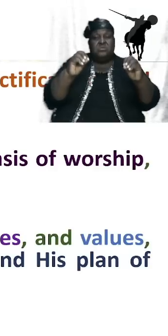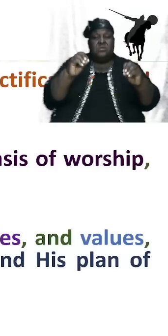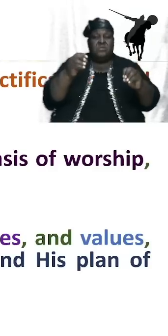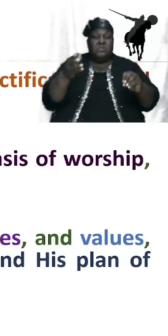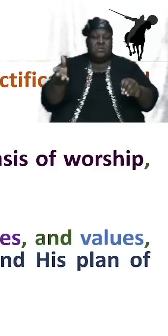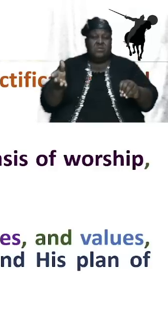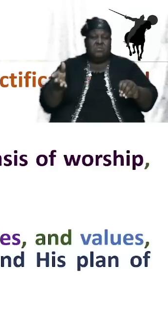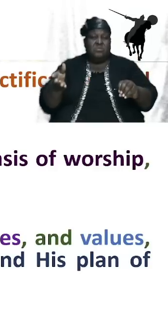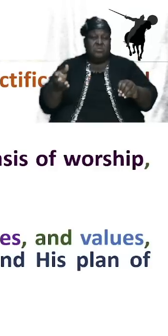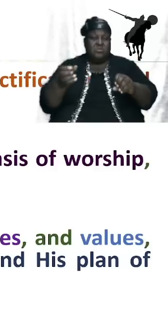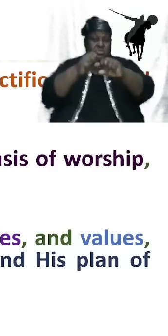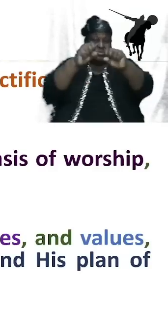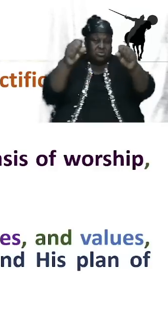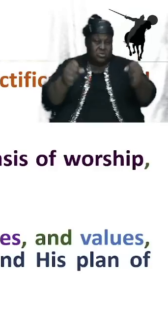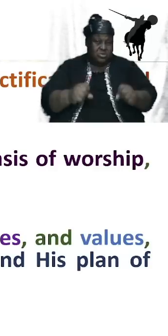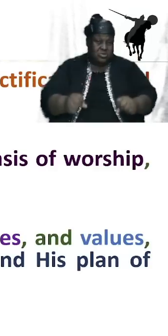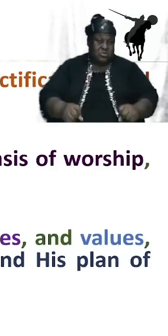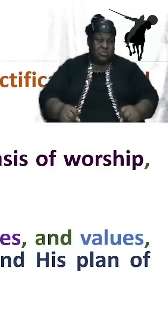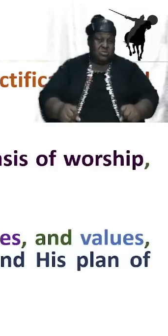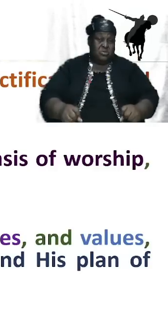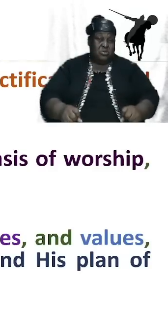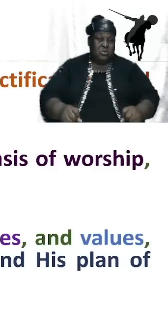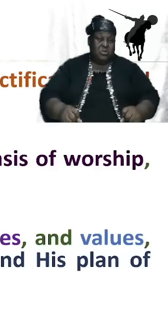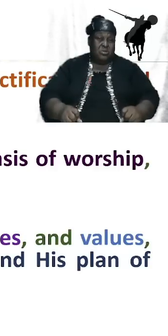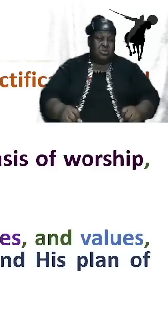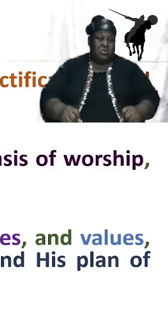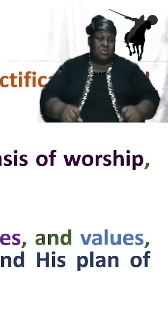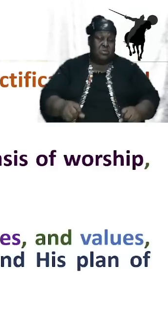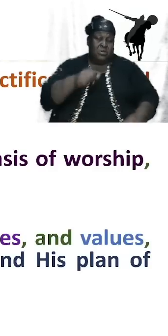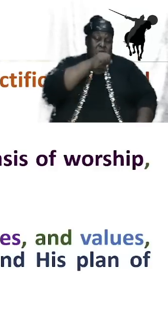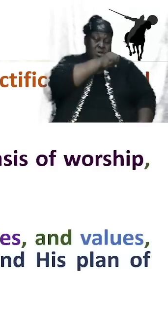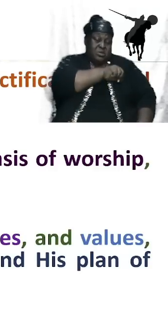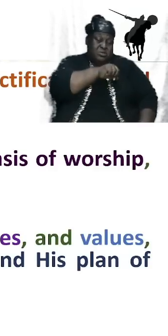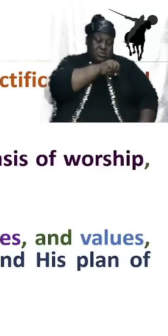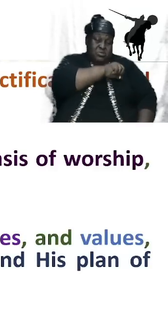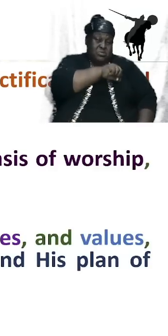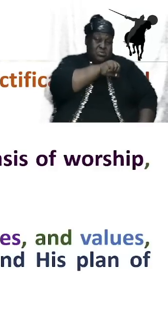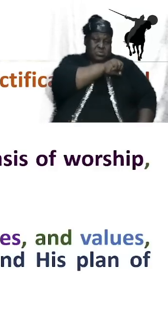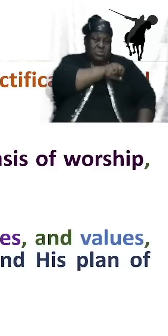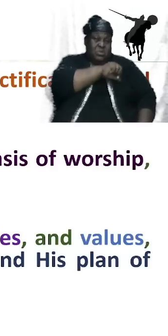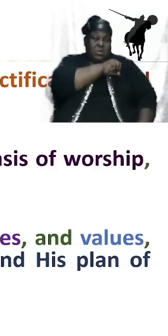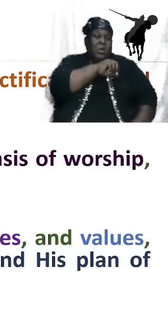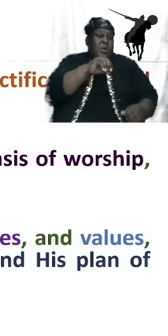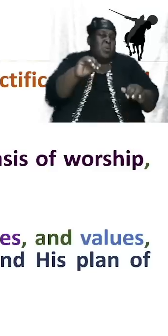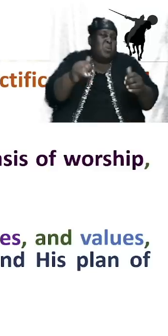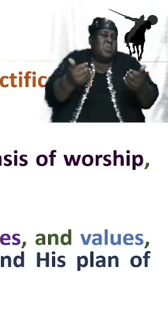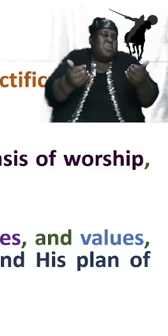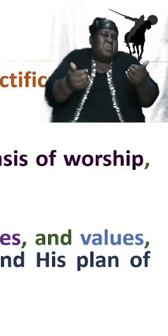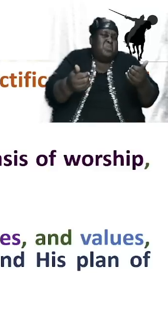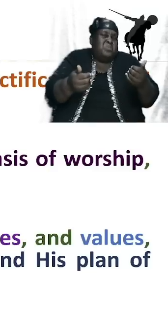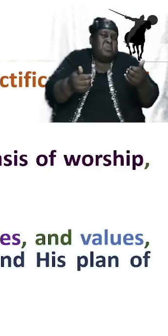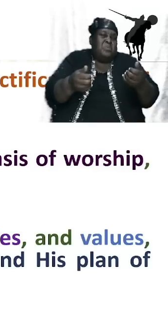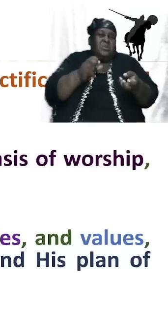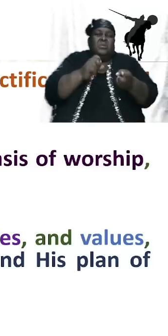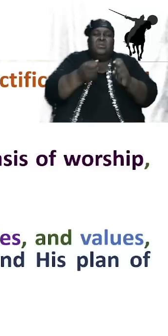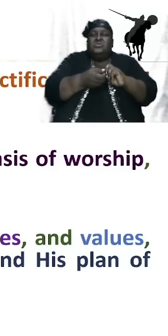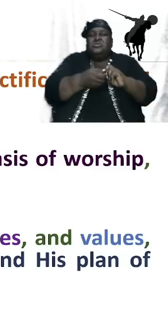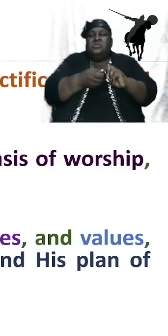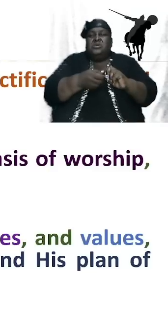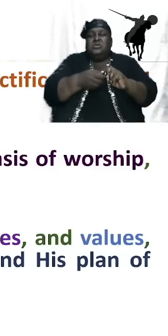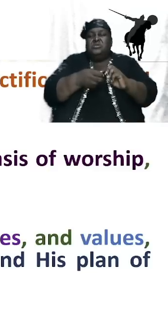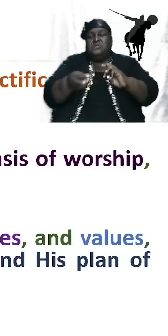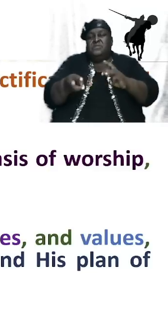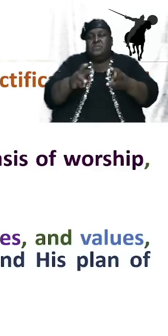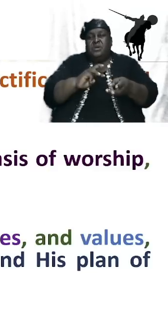your belief where? False teaching is also going to affect your attitude. But affect your attitude how? It's going to change your values.